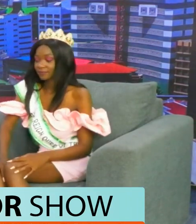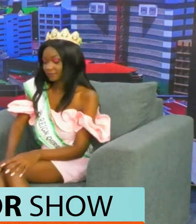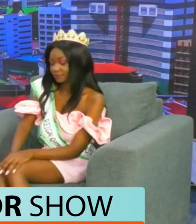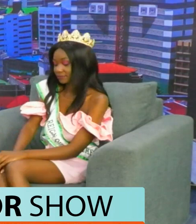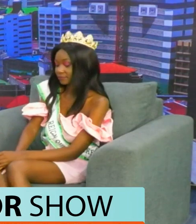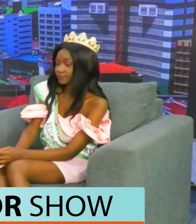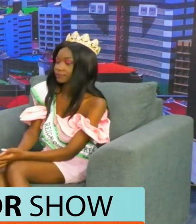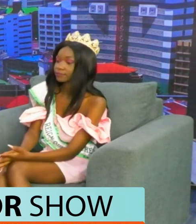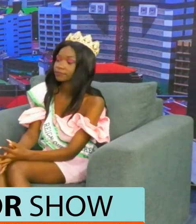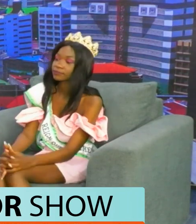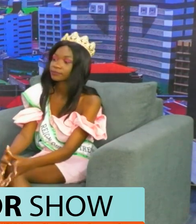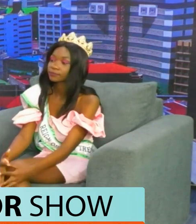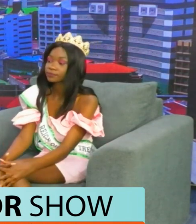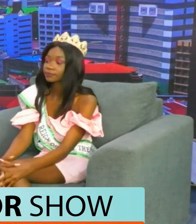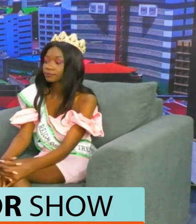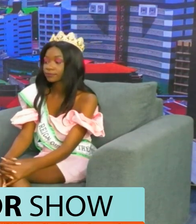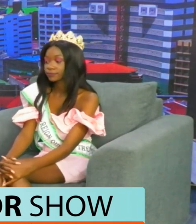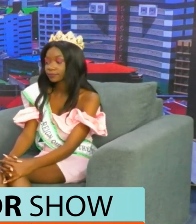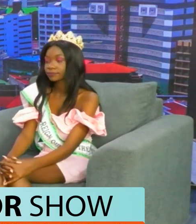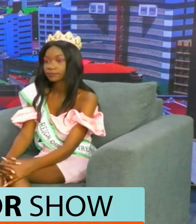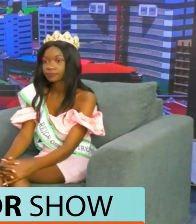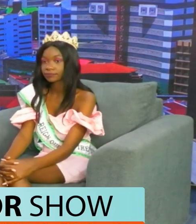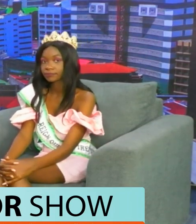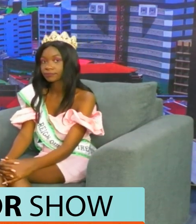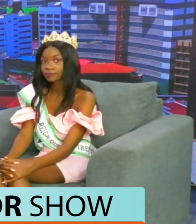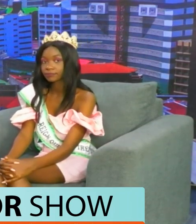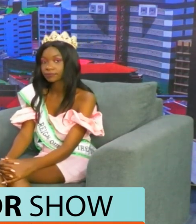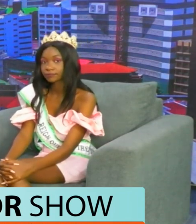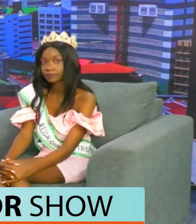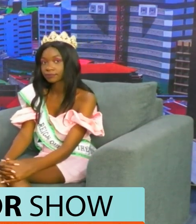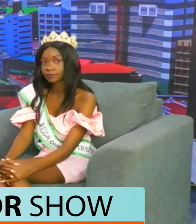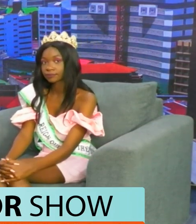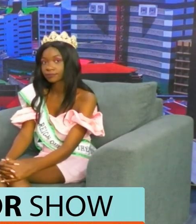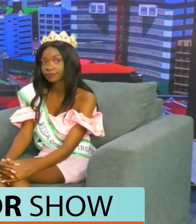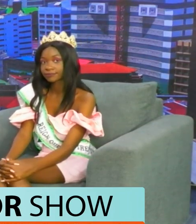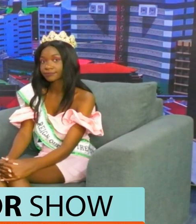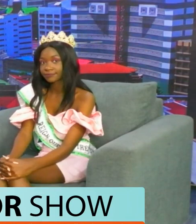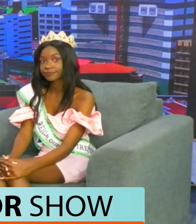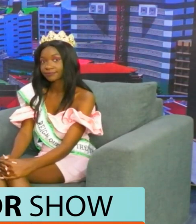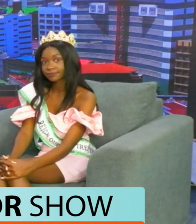You can advise the viewer or a youth who is interested in joining modeling.